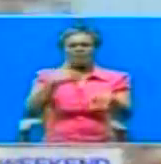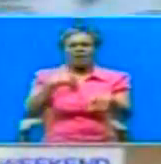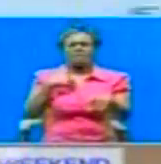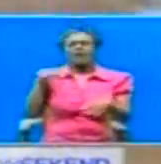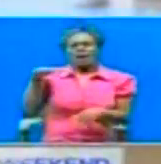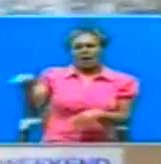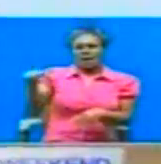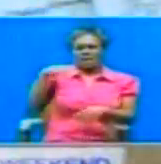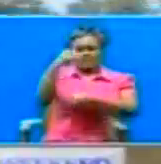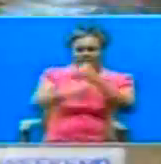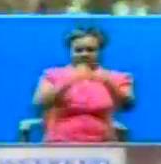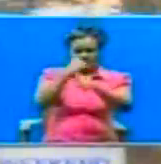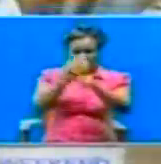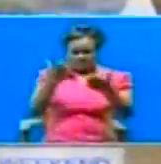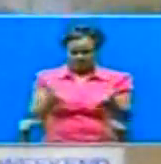debut early this season.